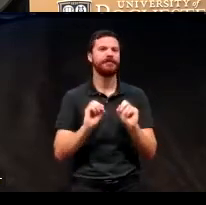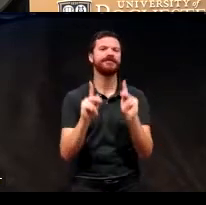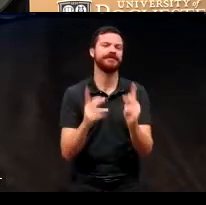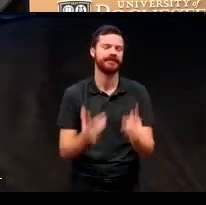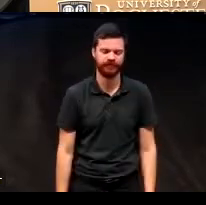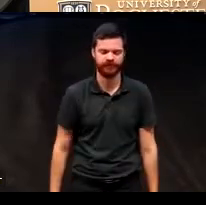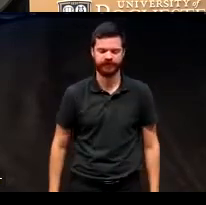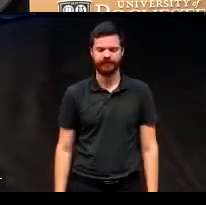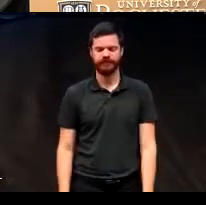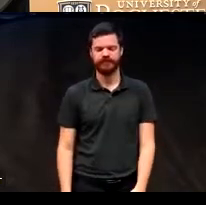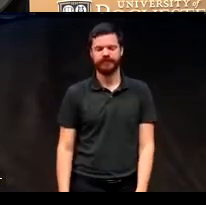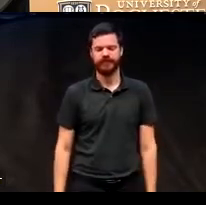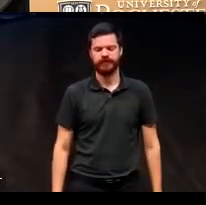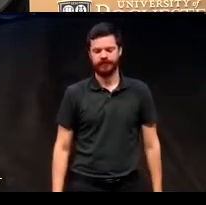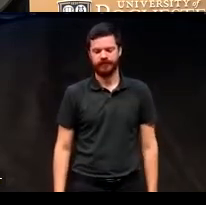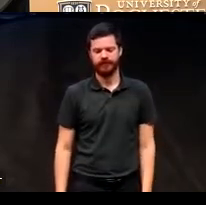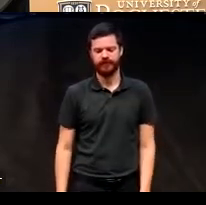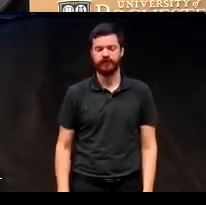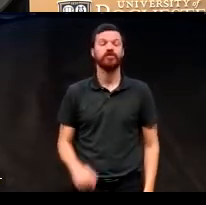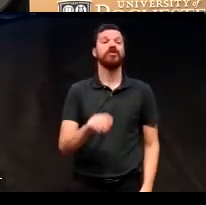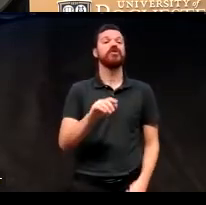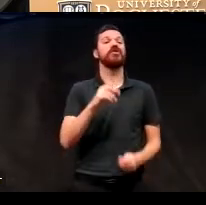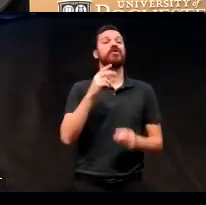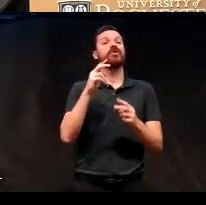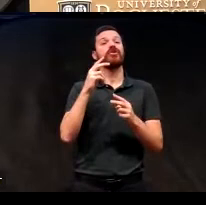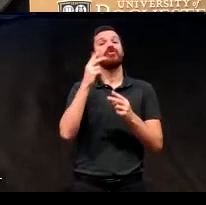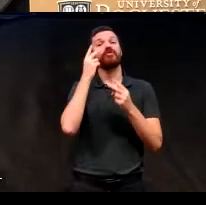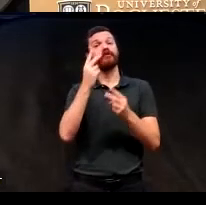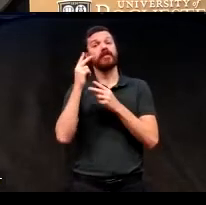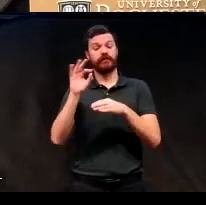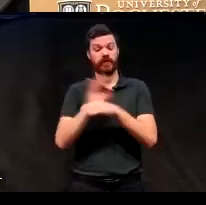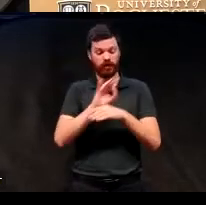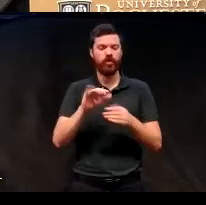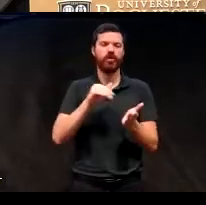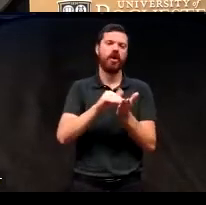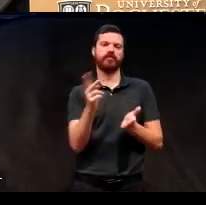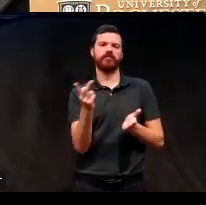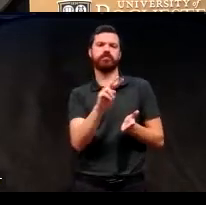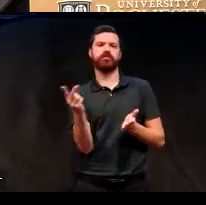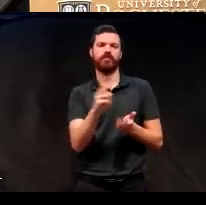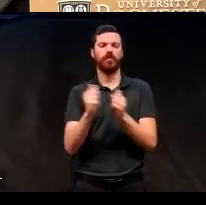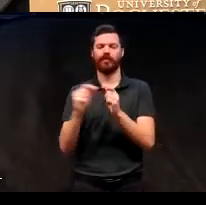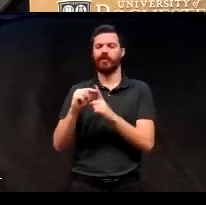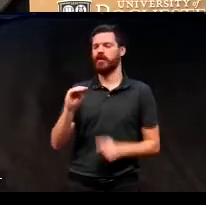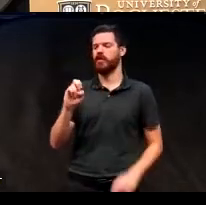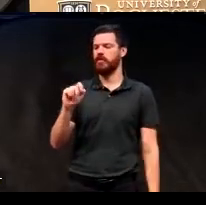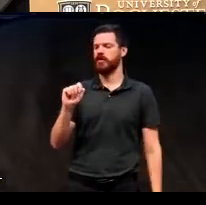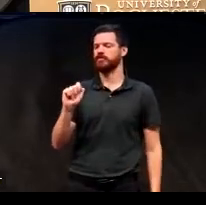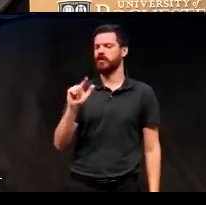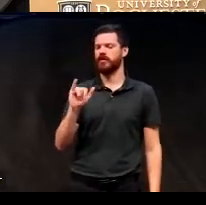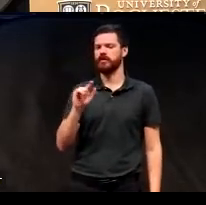reflective functioning is often used interchangeably with mentalization. So what do we mean by